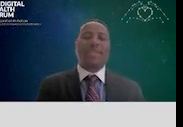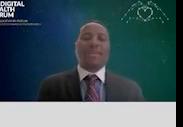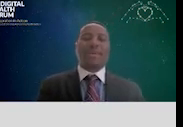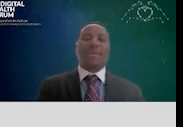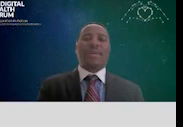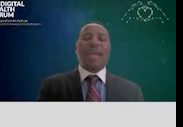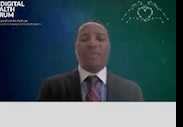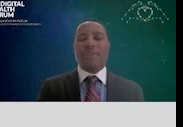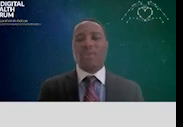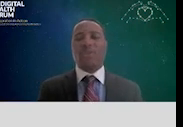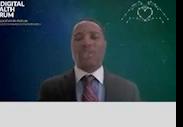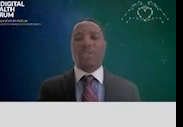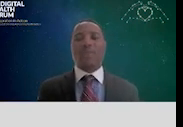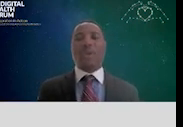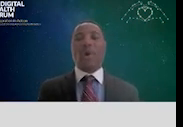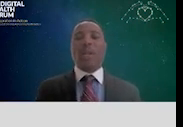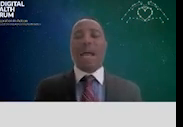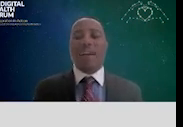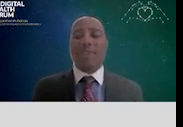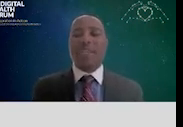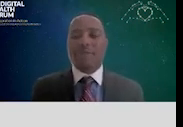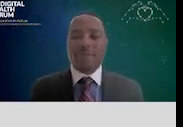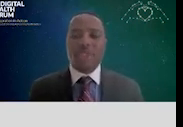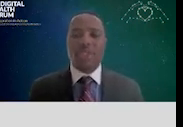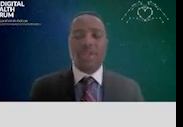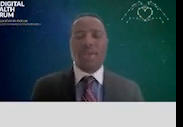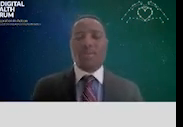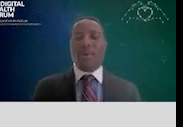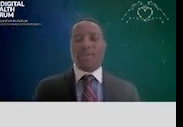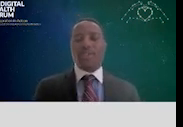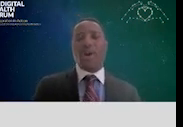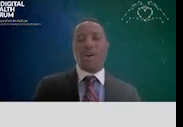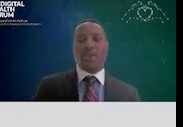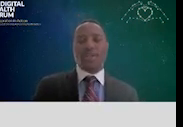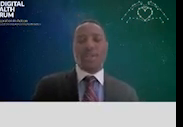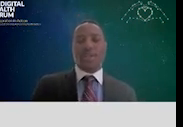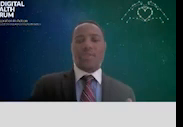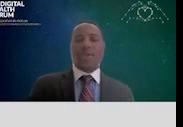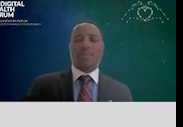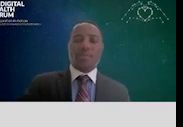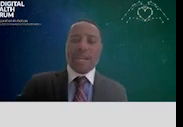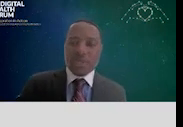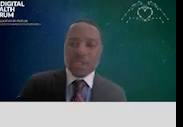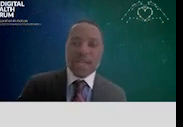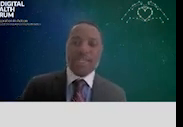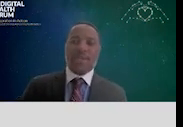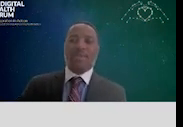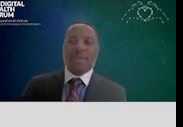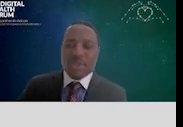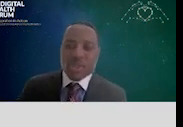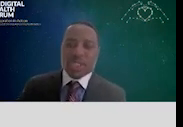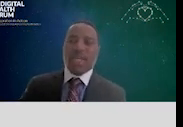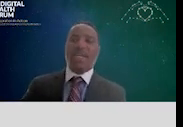just an avenue to ensure that we all have the information, both on the provider side,